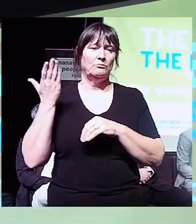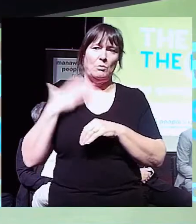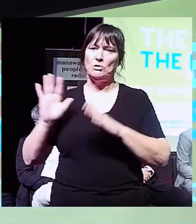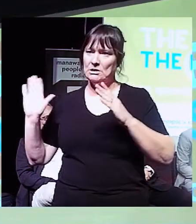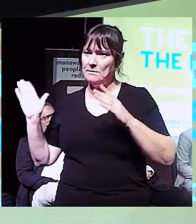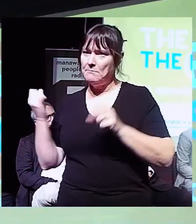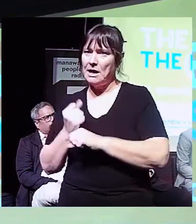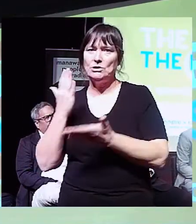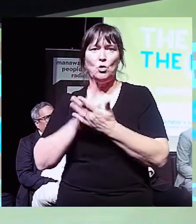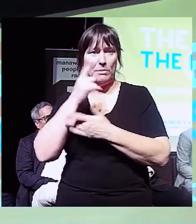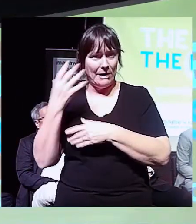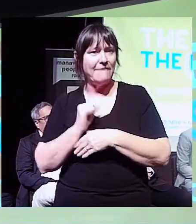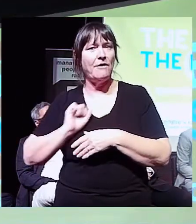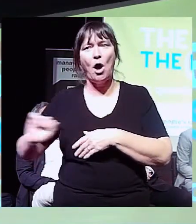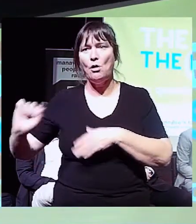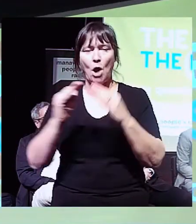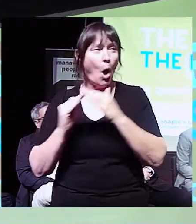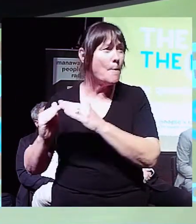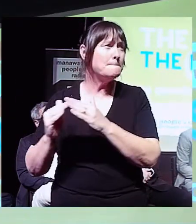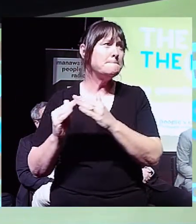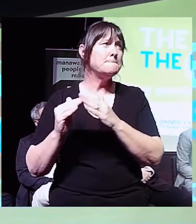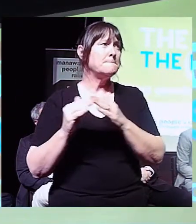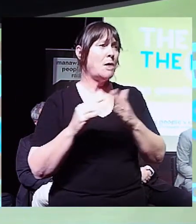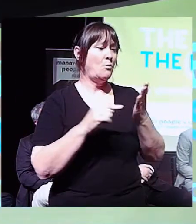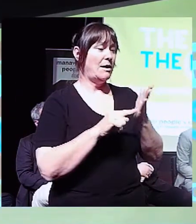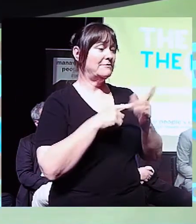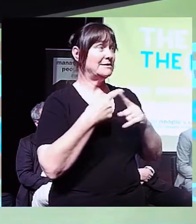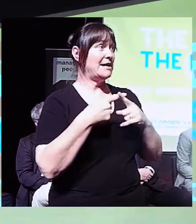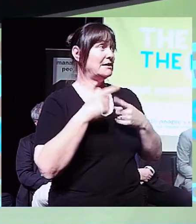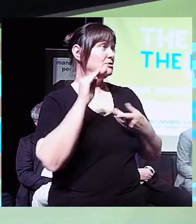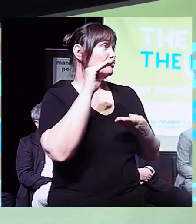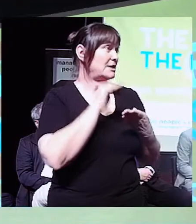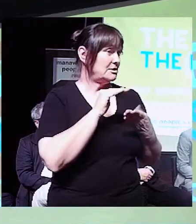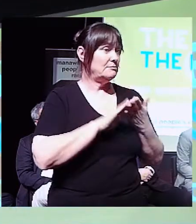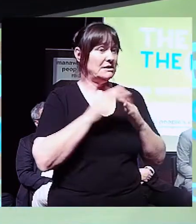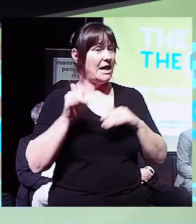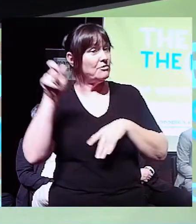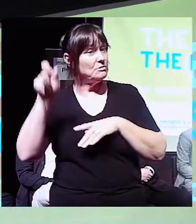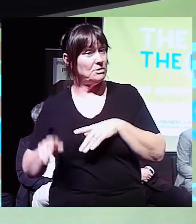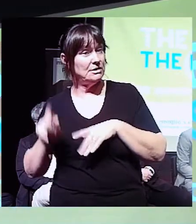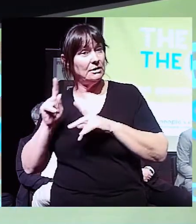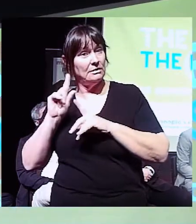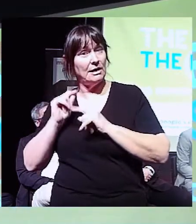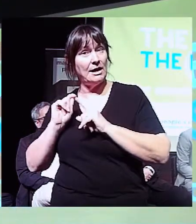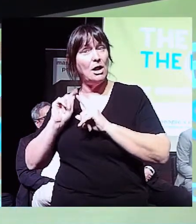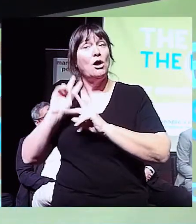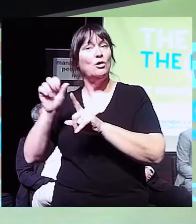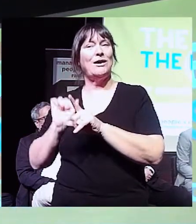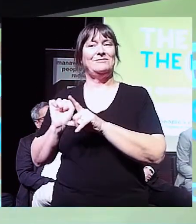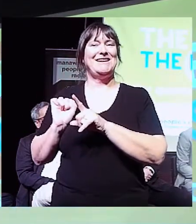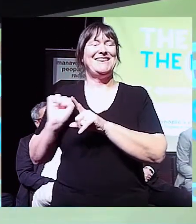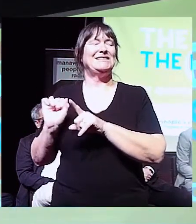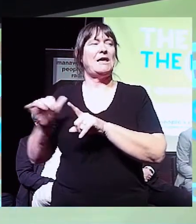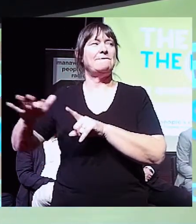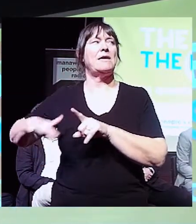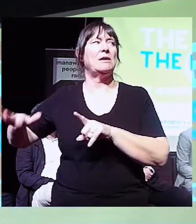we can. We're going to deduct, have taxation deductions so that the average person can look after his family, good education